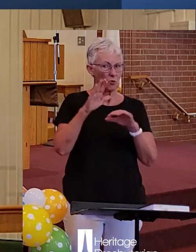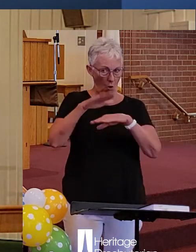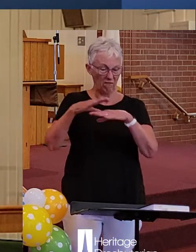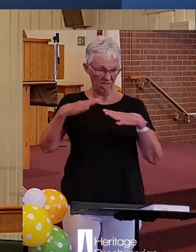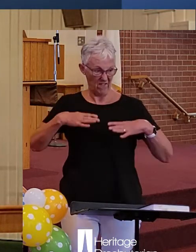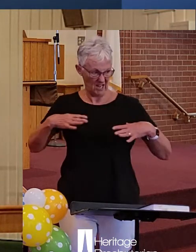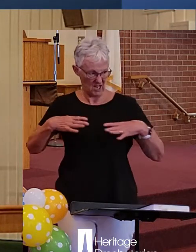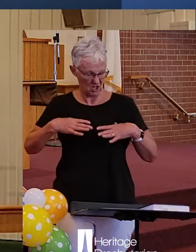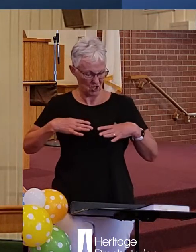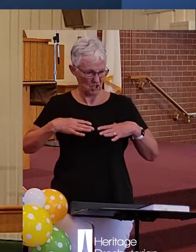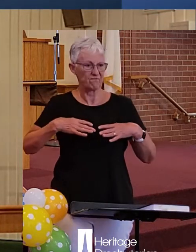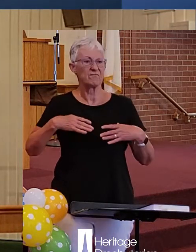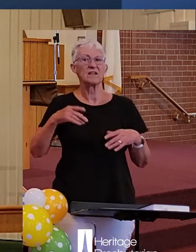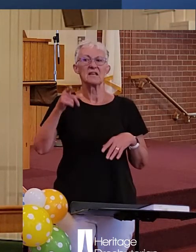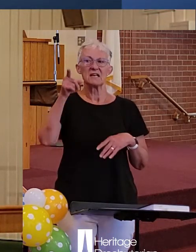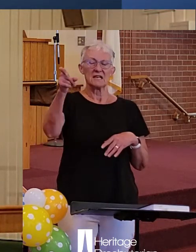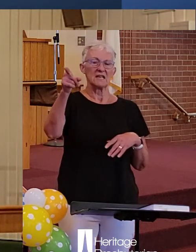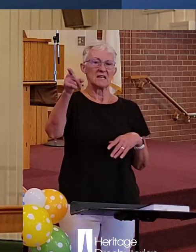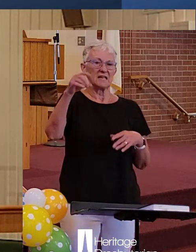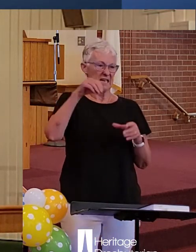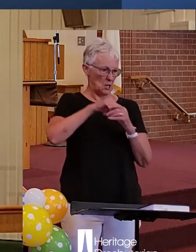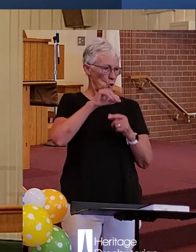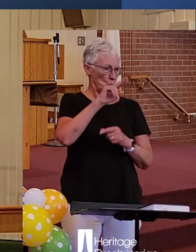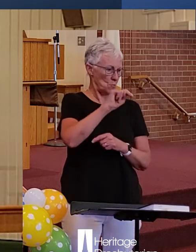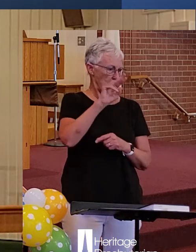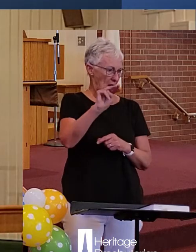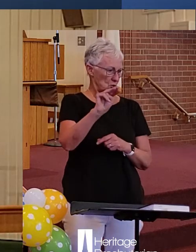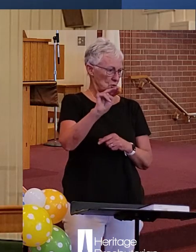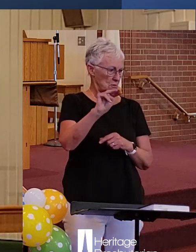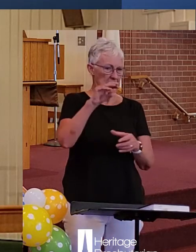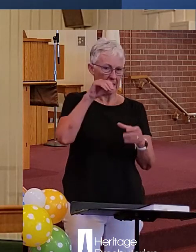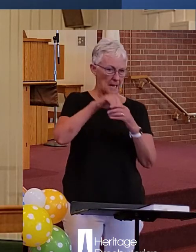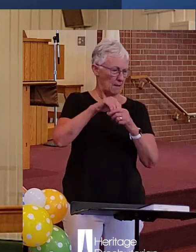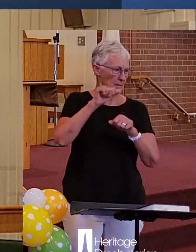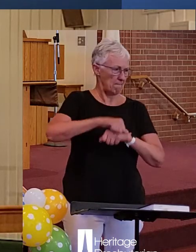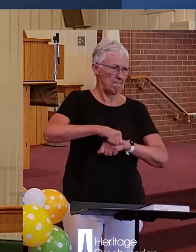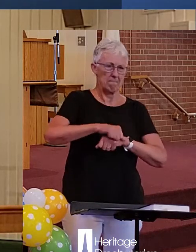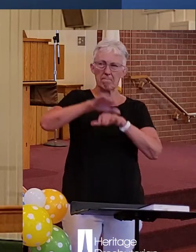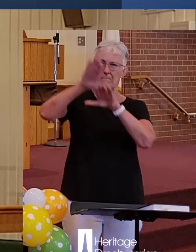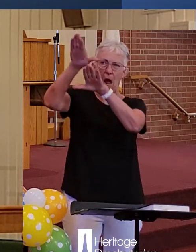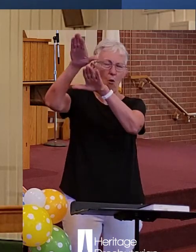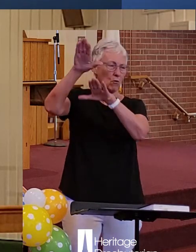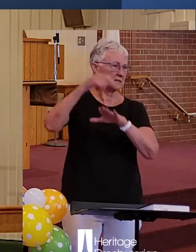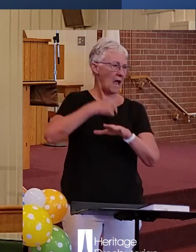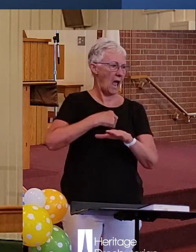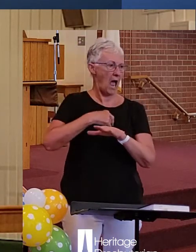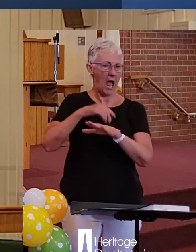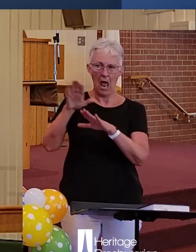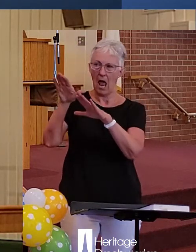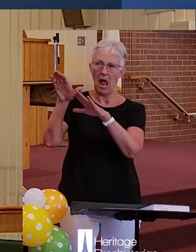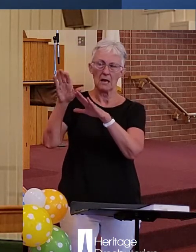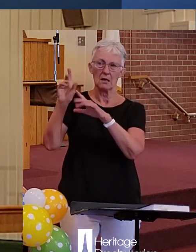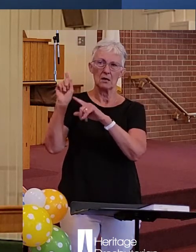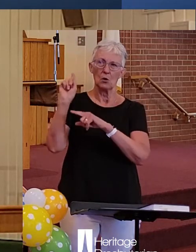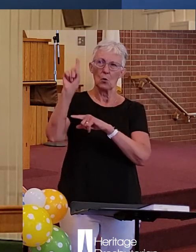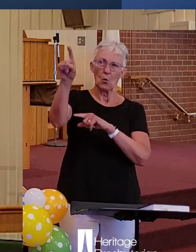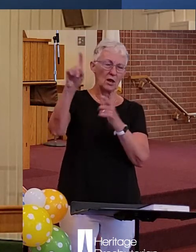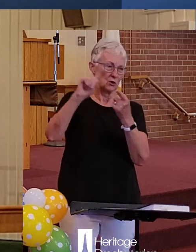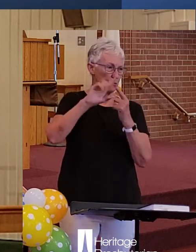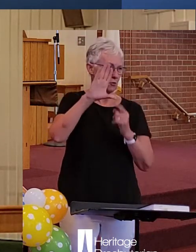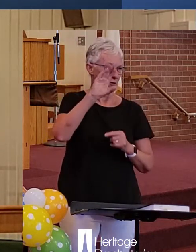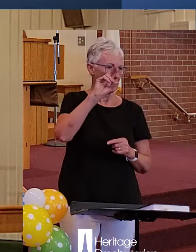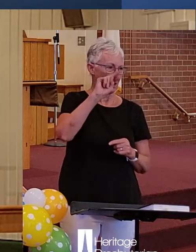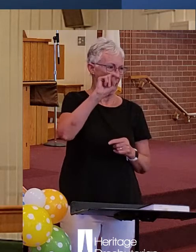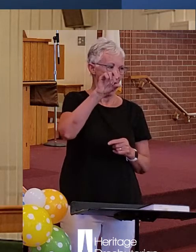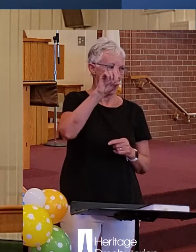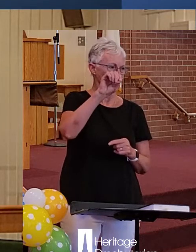in at Angel Fire, New Mexico, high up in the Sangre de Cristo Mountains. And I drove the 9 miles